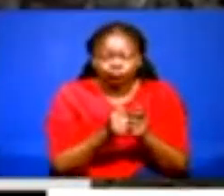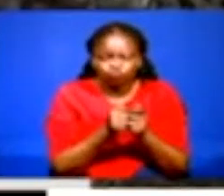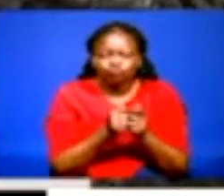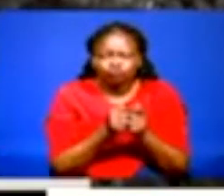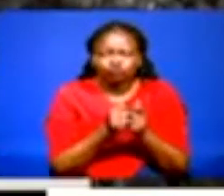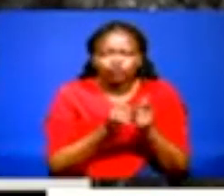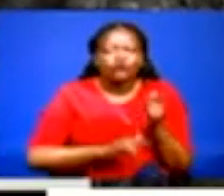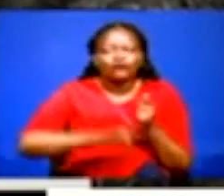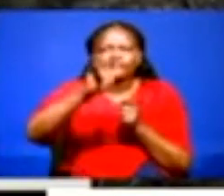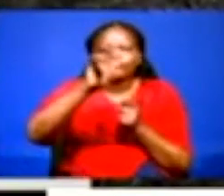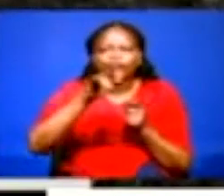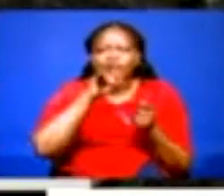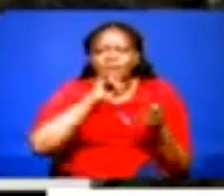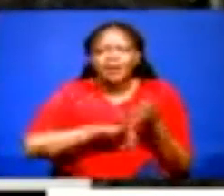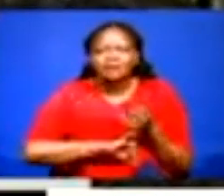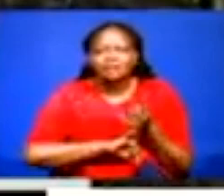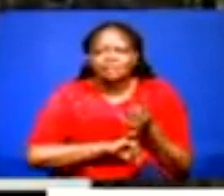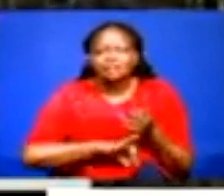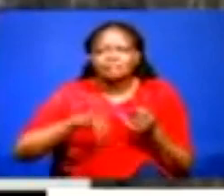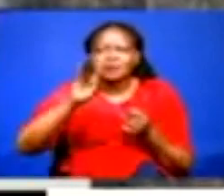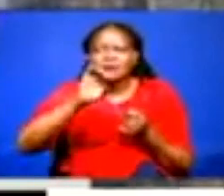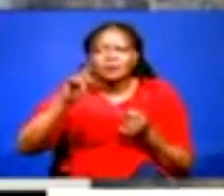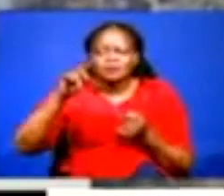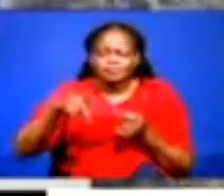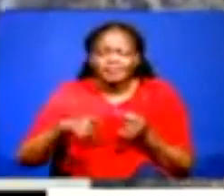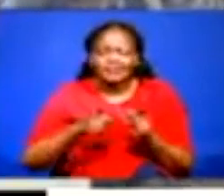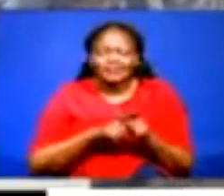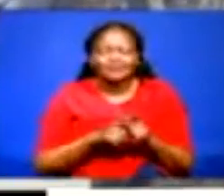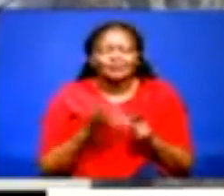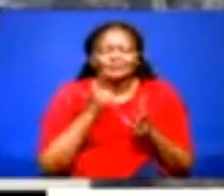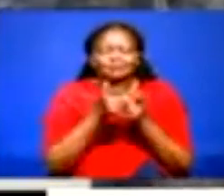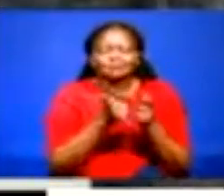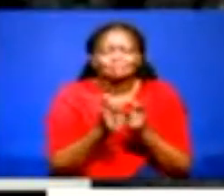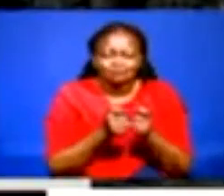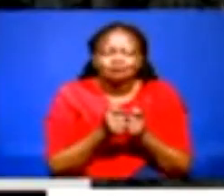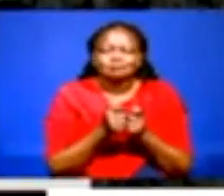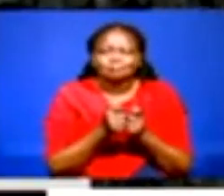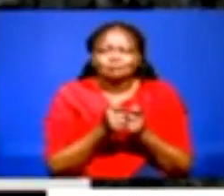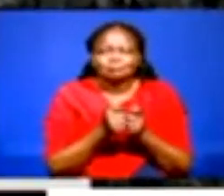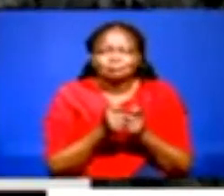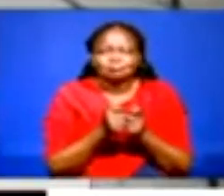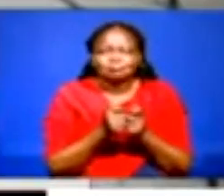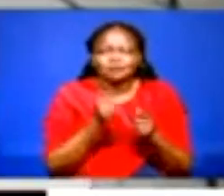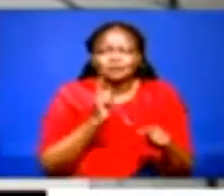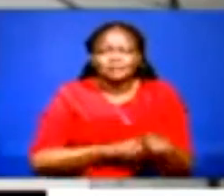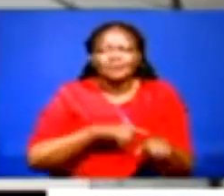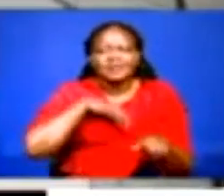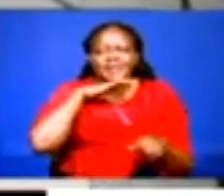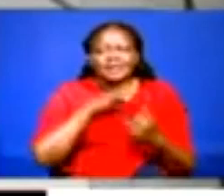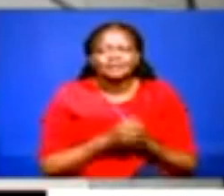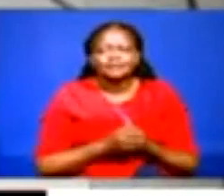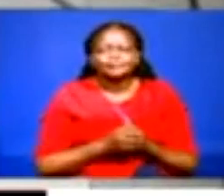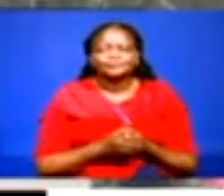691. Her husband, Deepak Pokhrel, had also been co-piloting a Yeti Airlines flight when he died. It was his